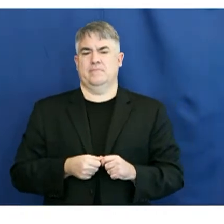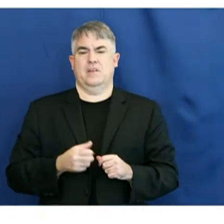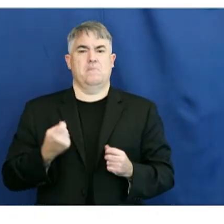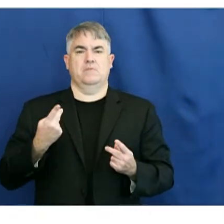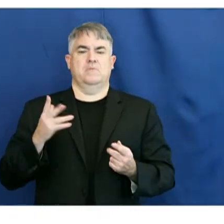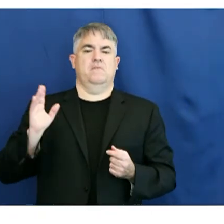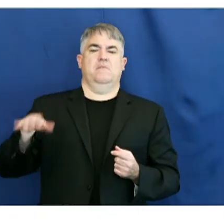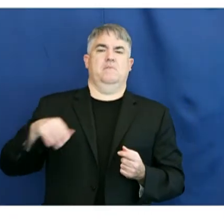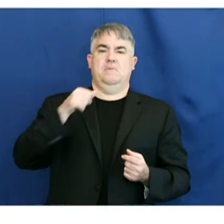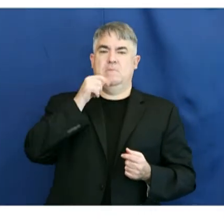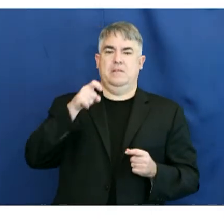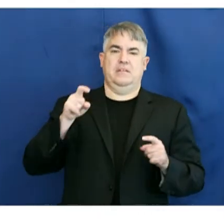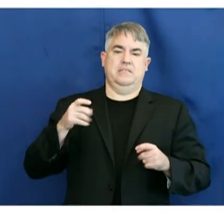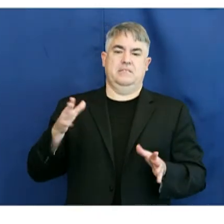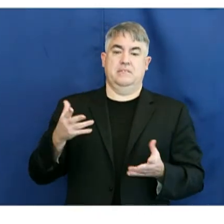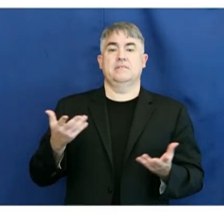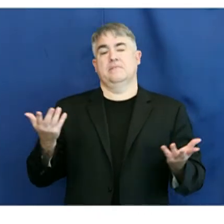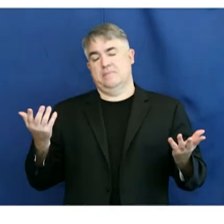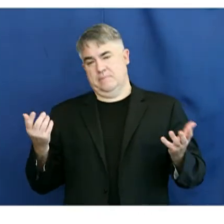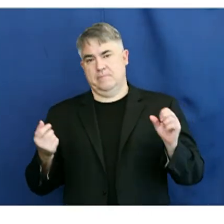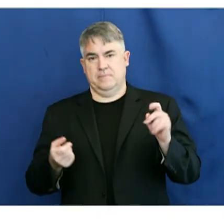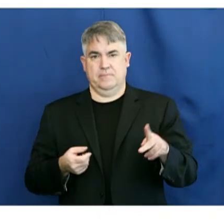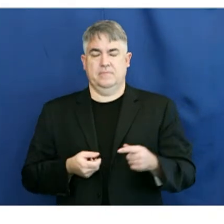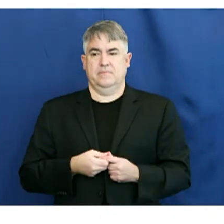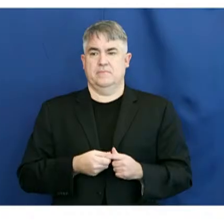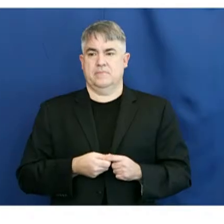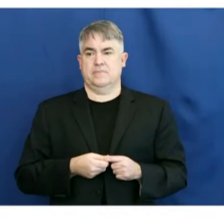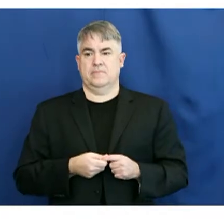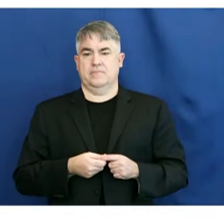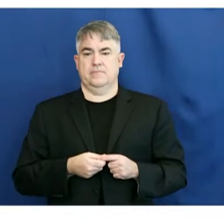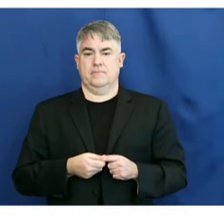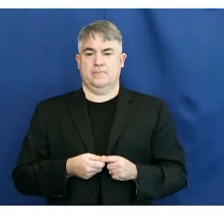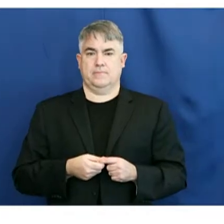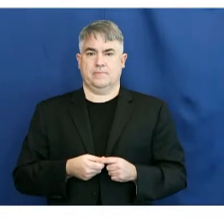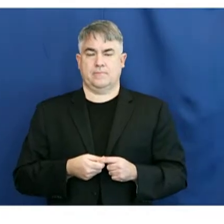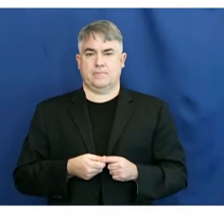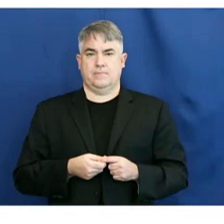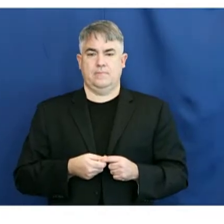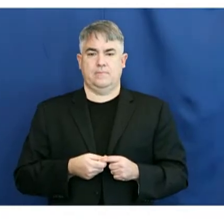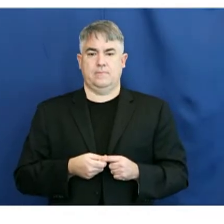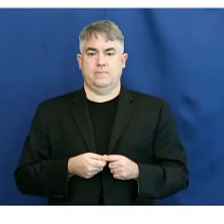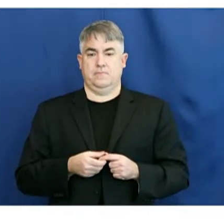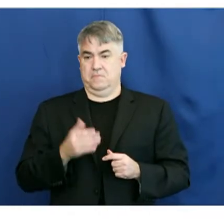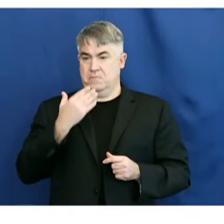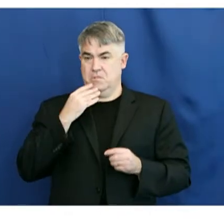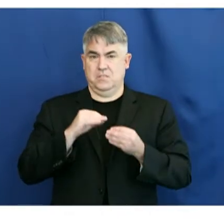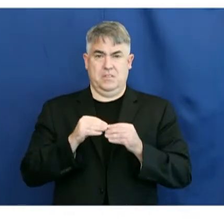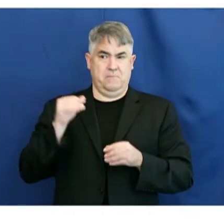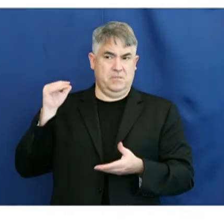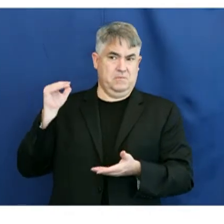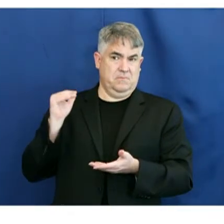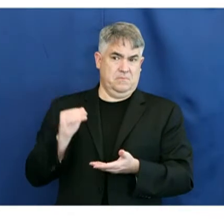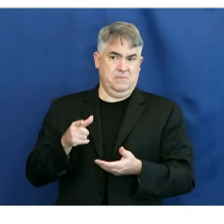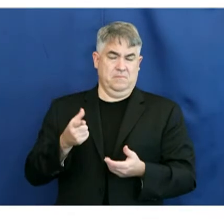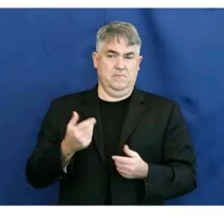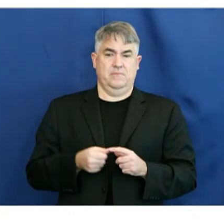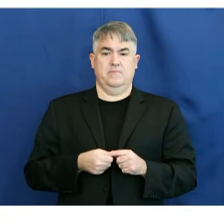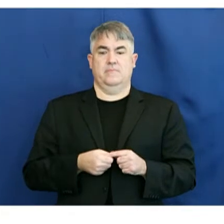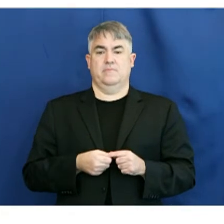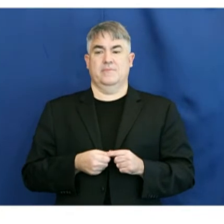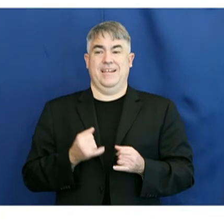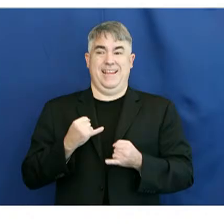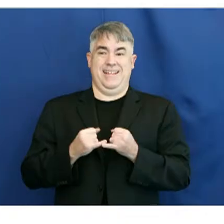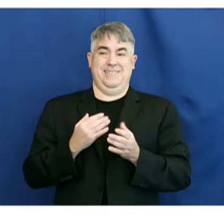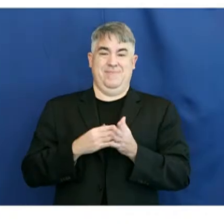from the public for tests, but we will continue to make them available. But generally encouraging numbers on case counts. And then finally, the state